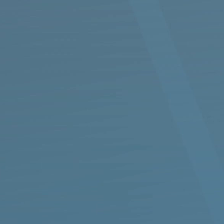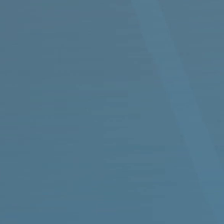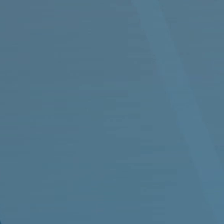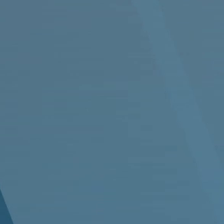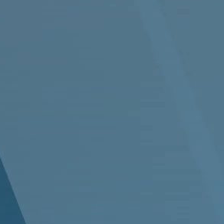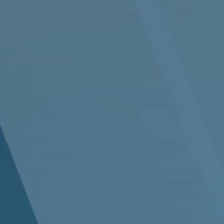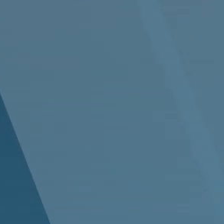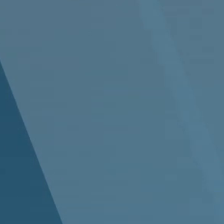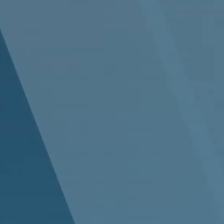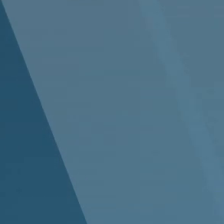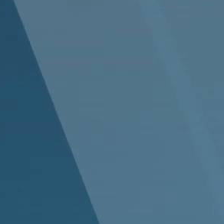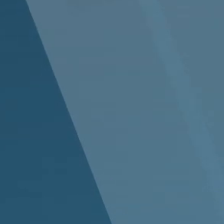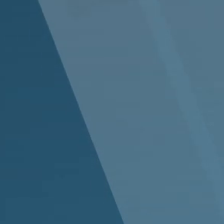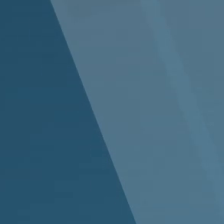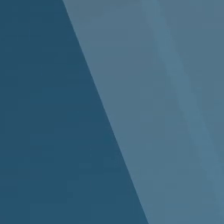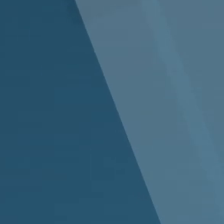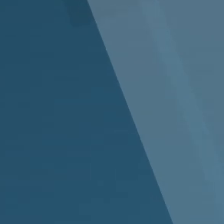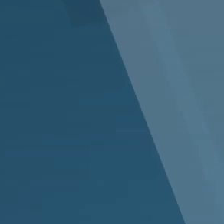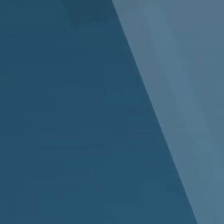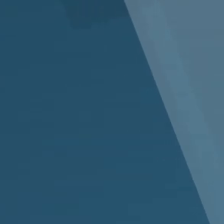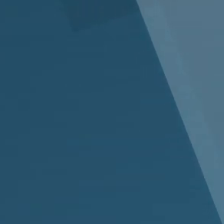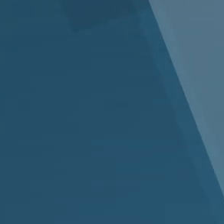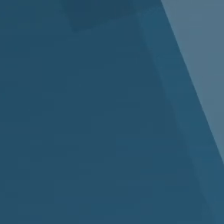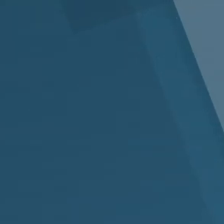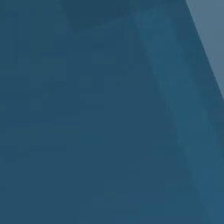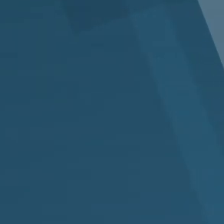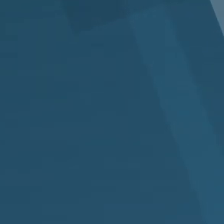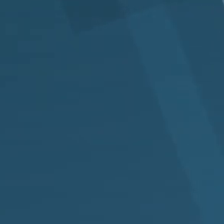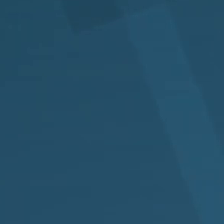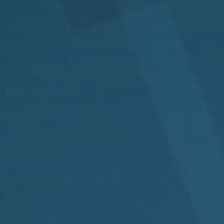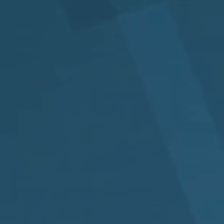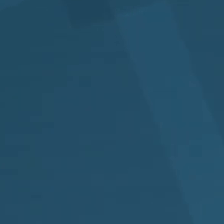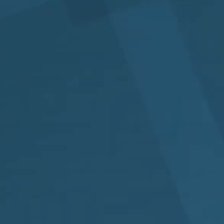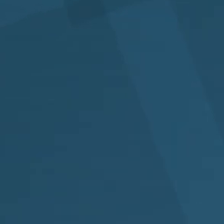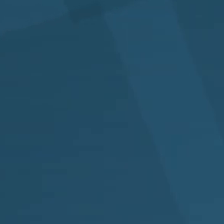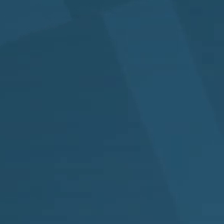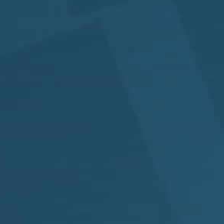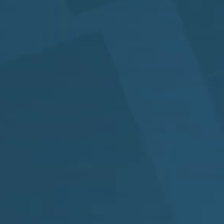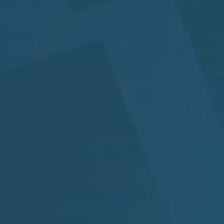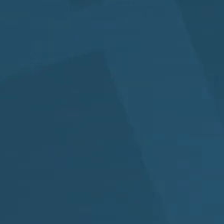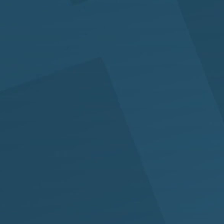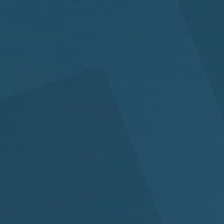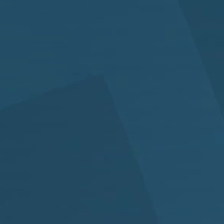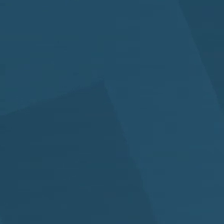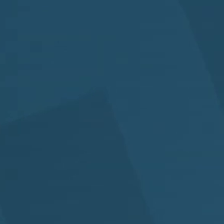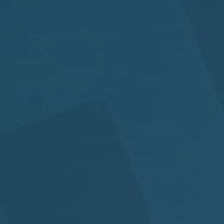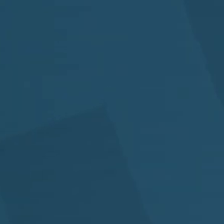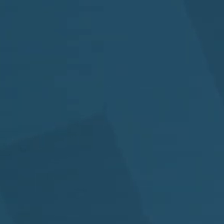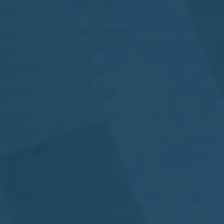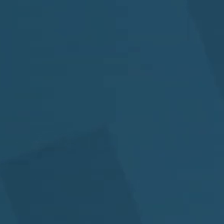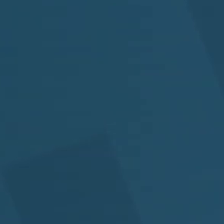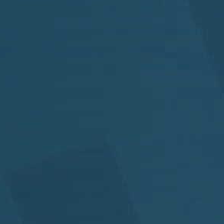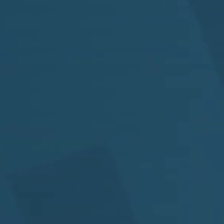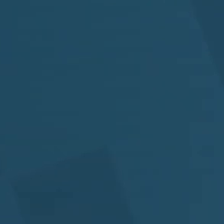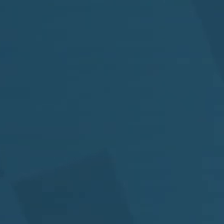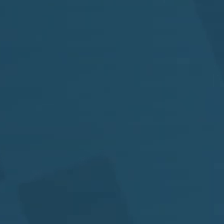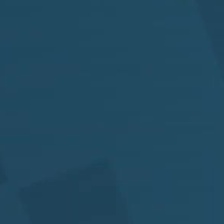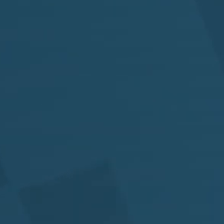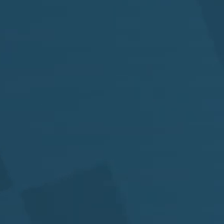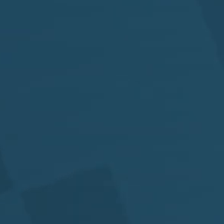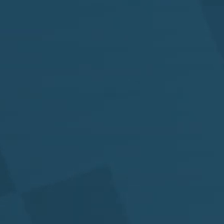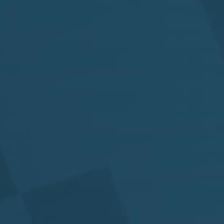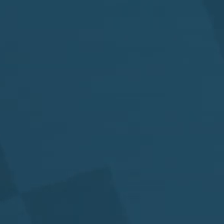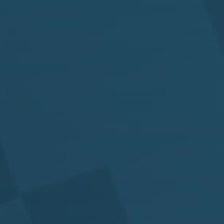first time at 406. Let me go over their demographic information. We have 6 Hispanic males in their 50s,